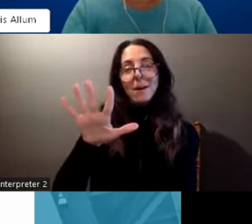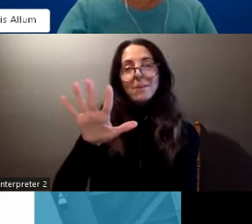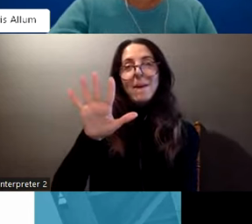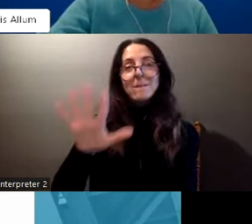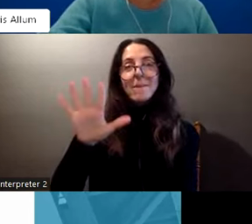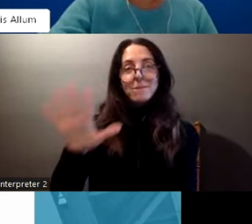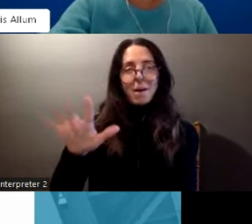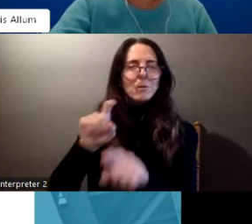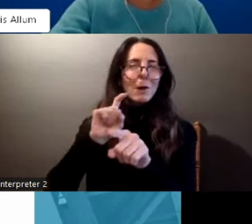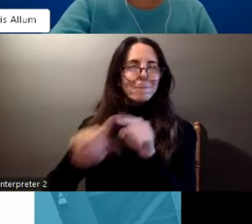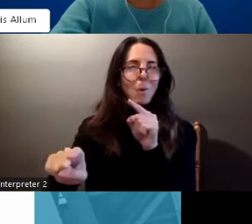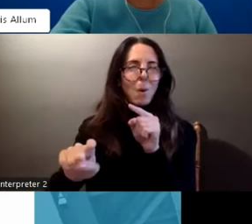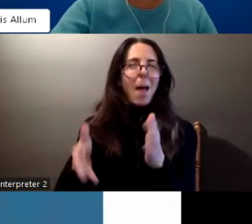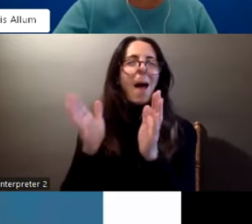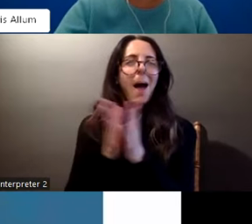1-877-785-1555.